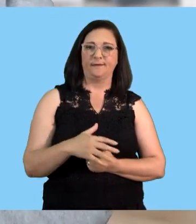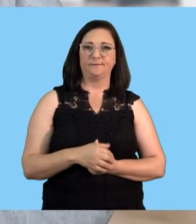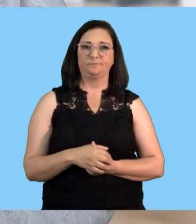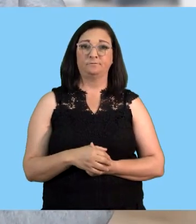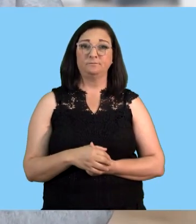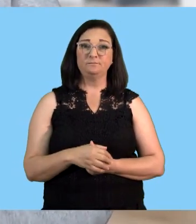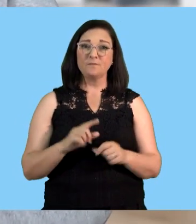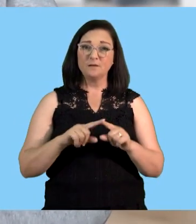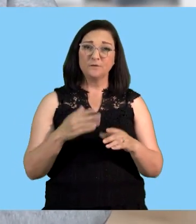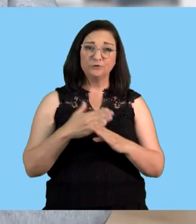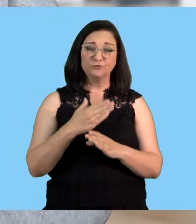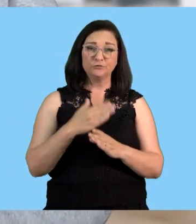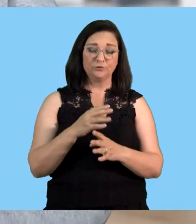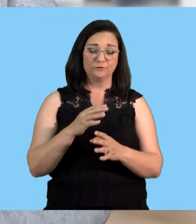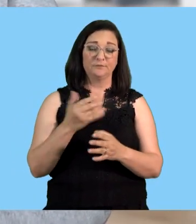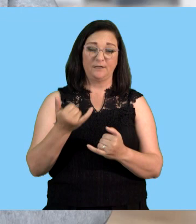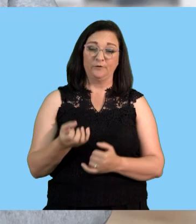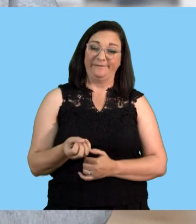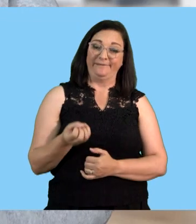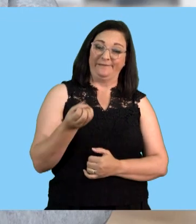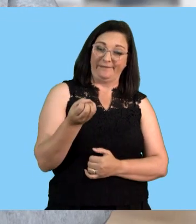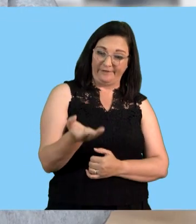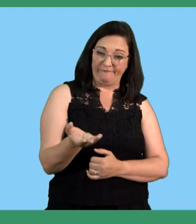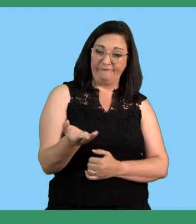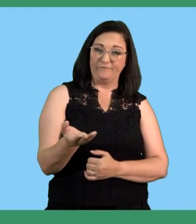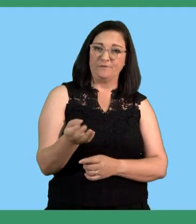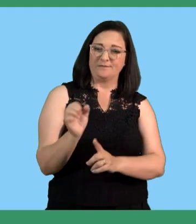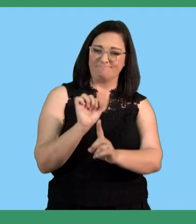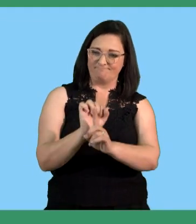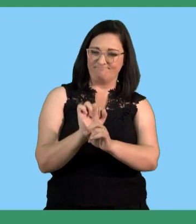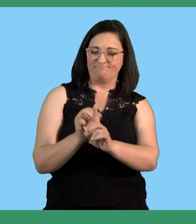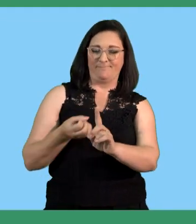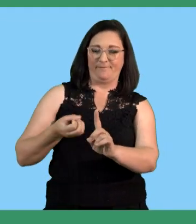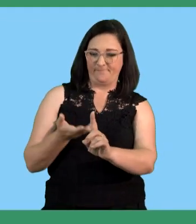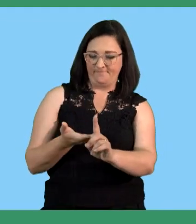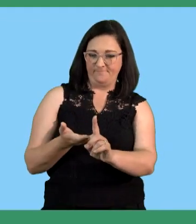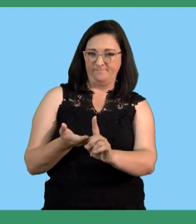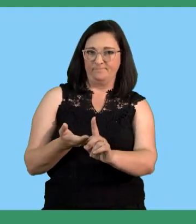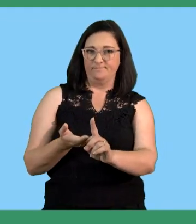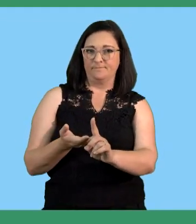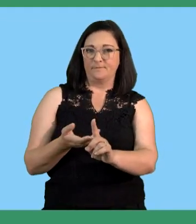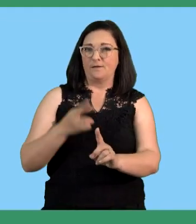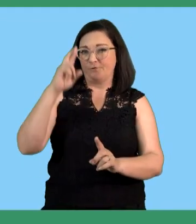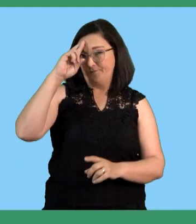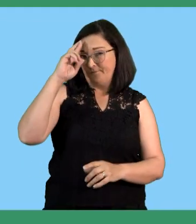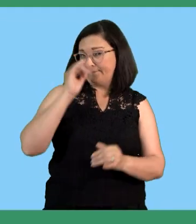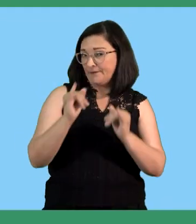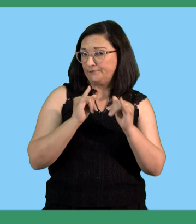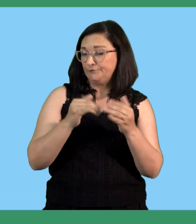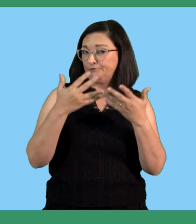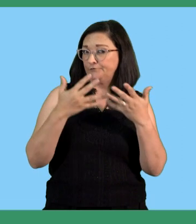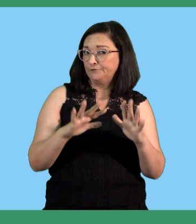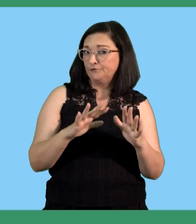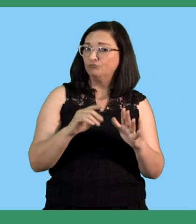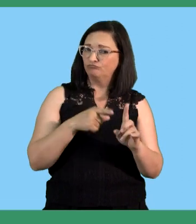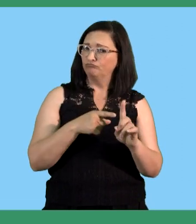Right, a specific job is assigned to the selected candidate. Remember, we're interviewing